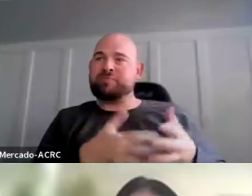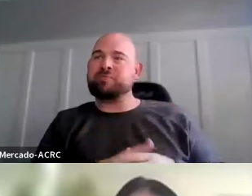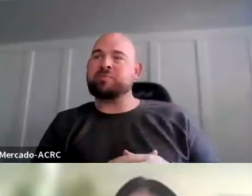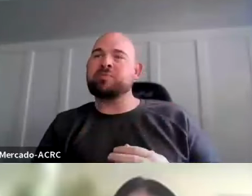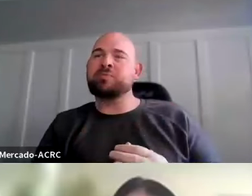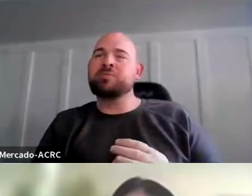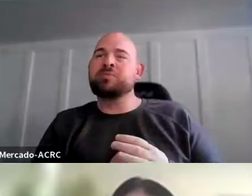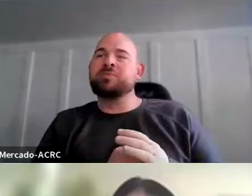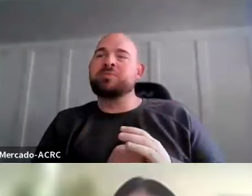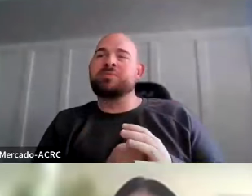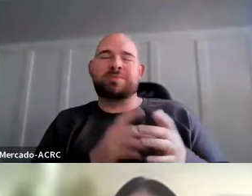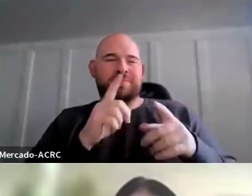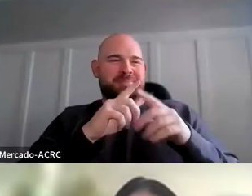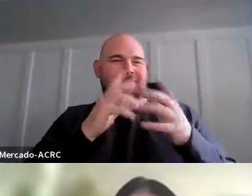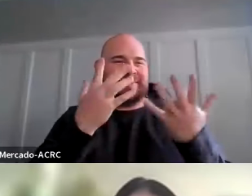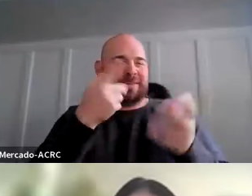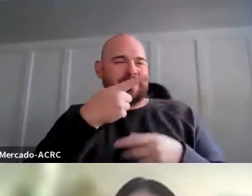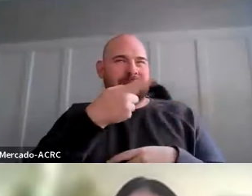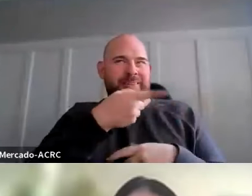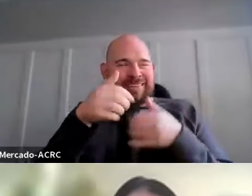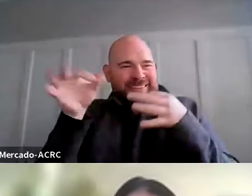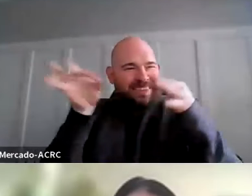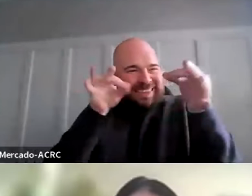family. And